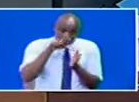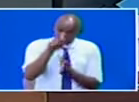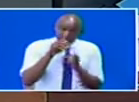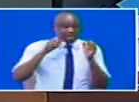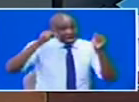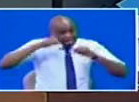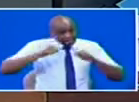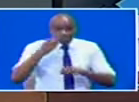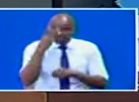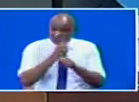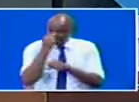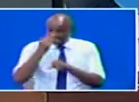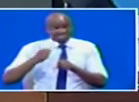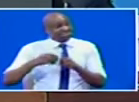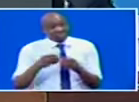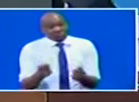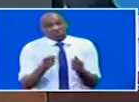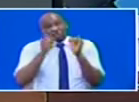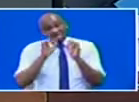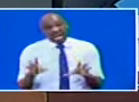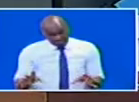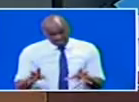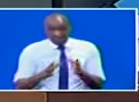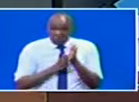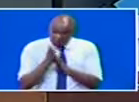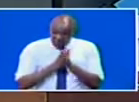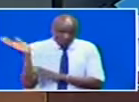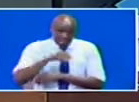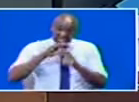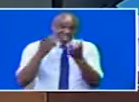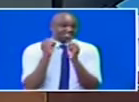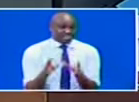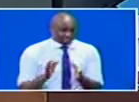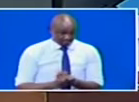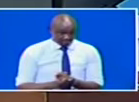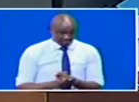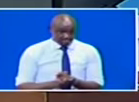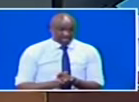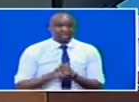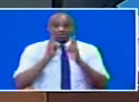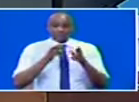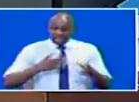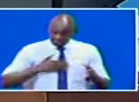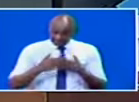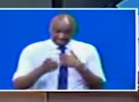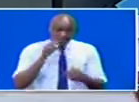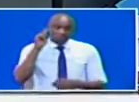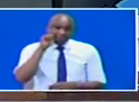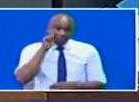bargaining agreement signed in 2015 would motivate them back to the classrooms. Timothy Otieno has the report.